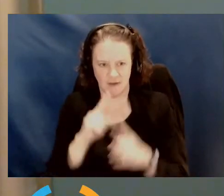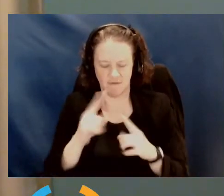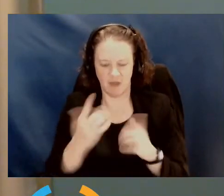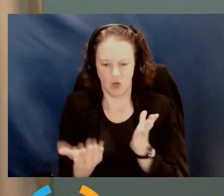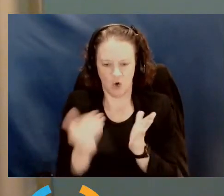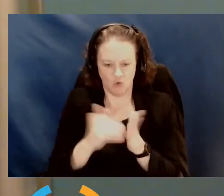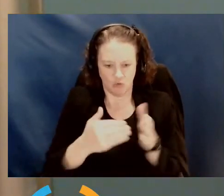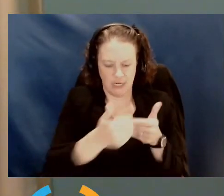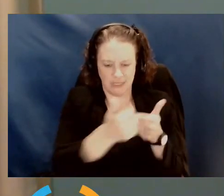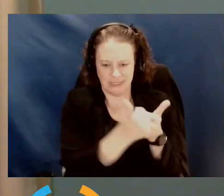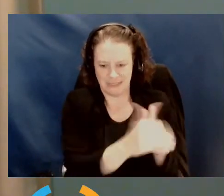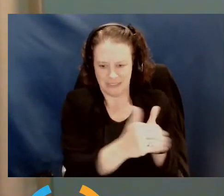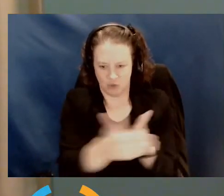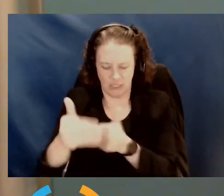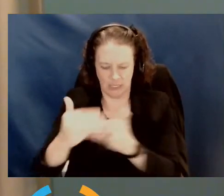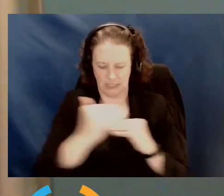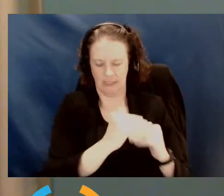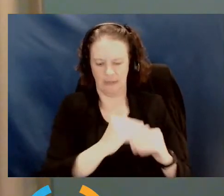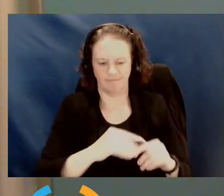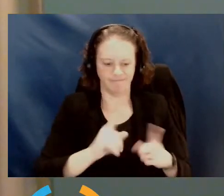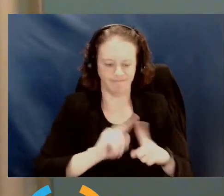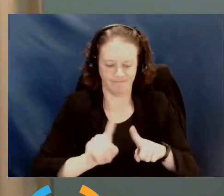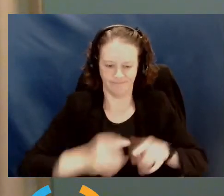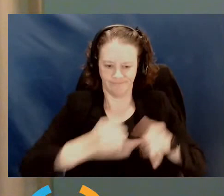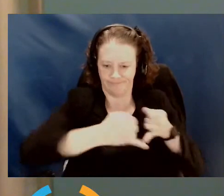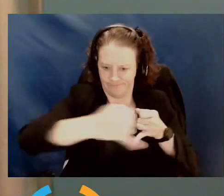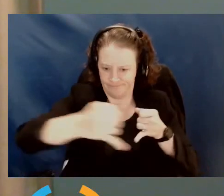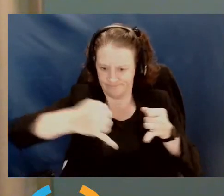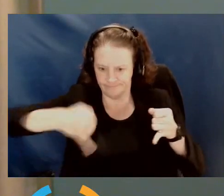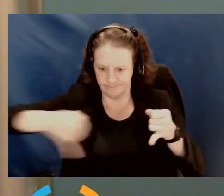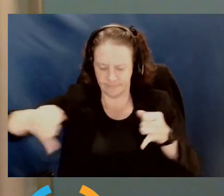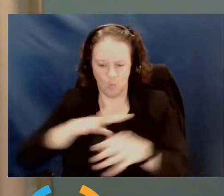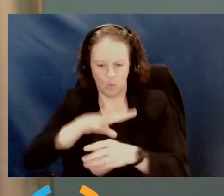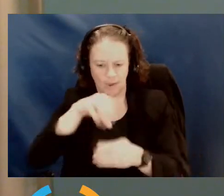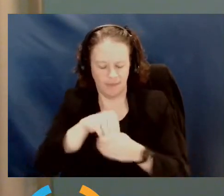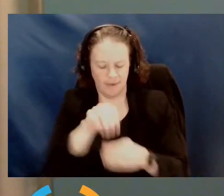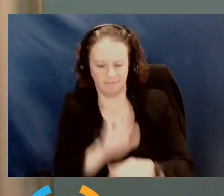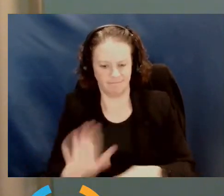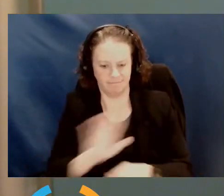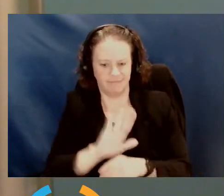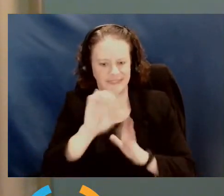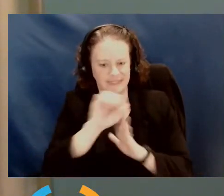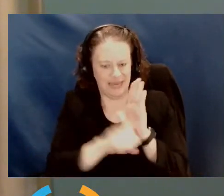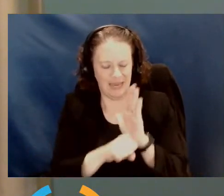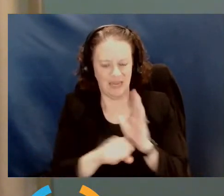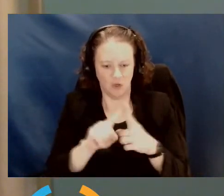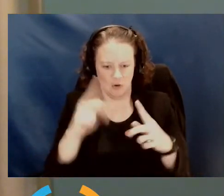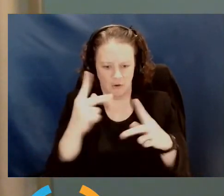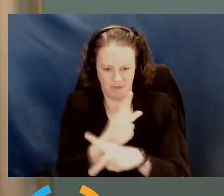inequities and that Oregon embraces the sacred democratic value of equal representation for all.